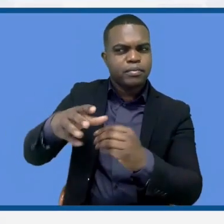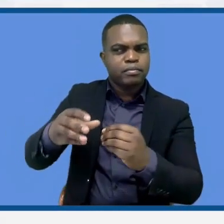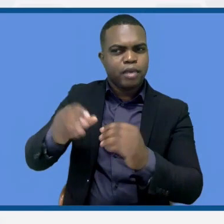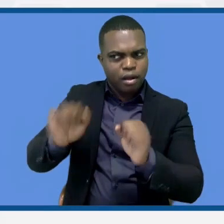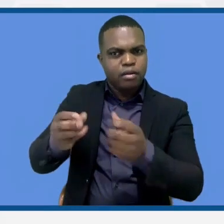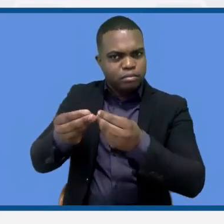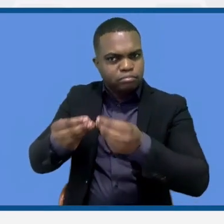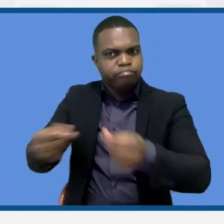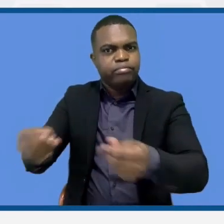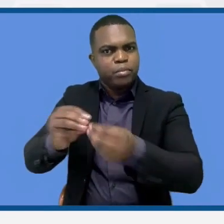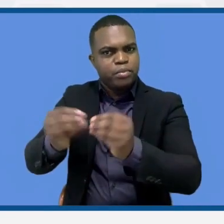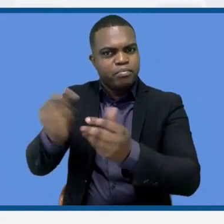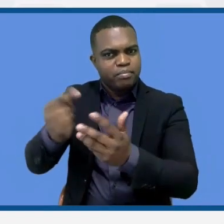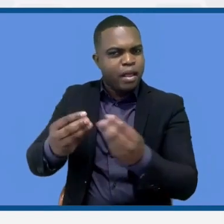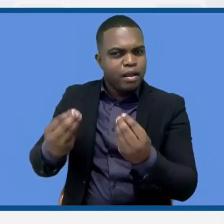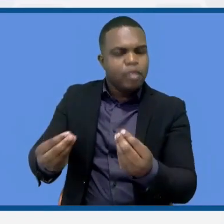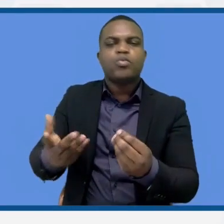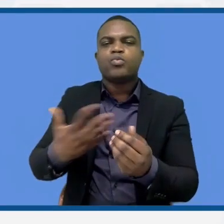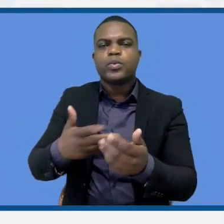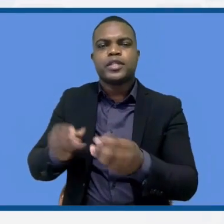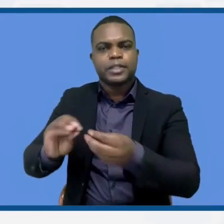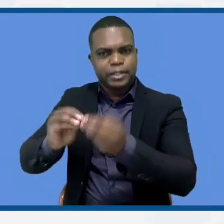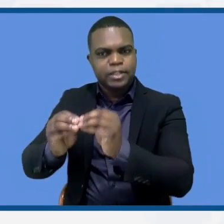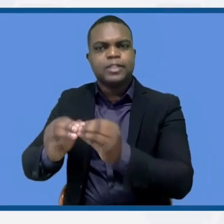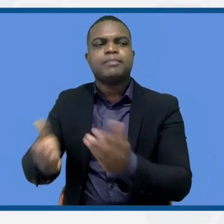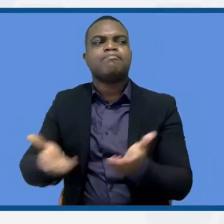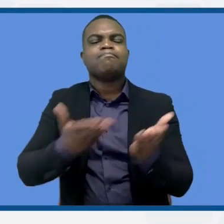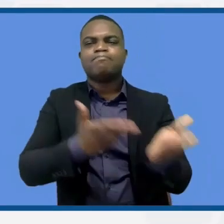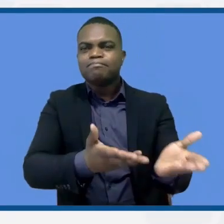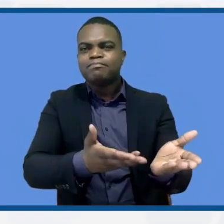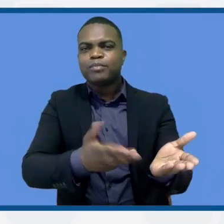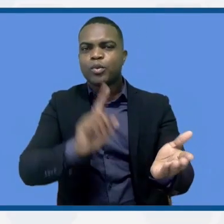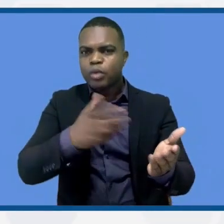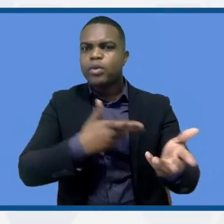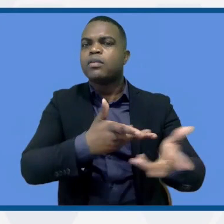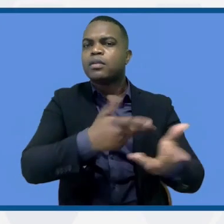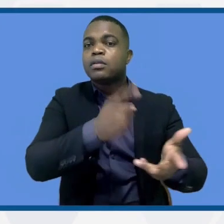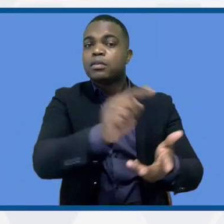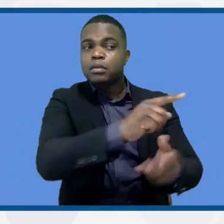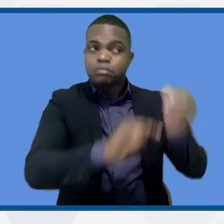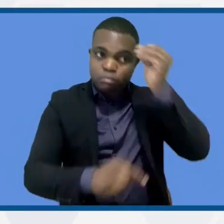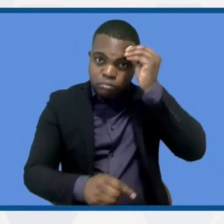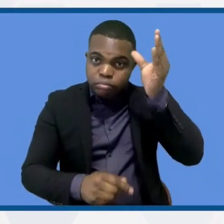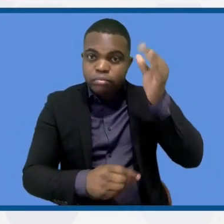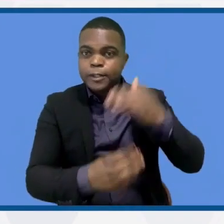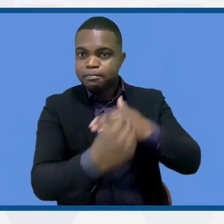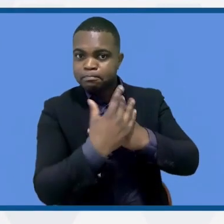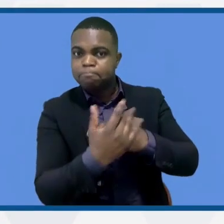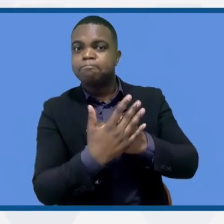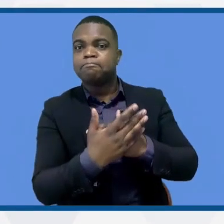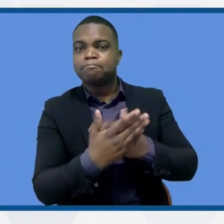community, level. We have commenced implementation of testing, for example, and so one of